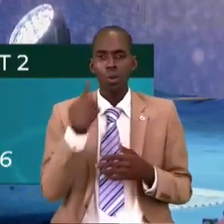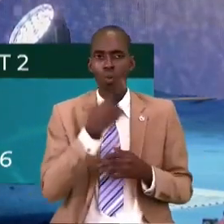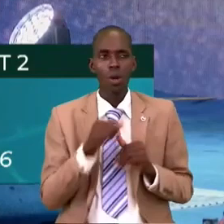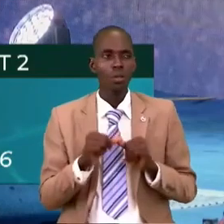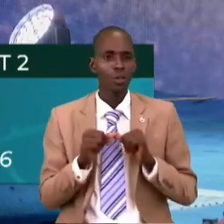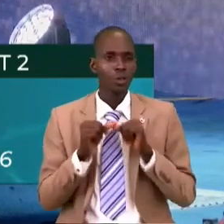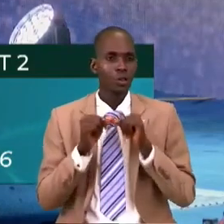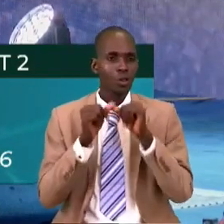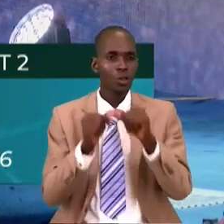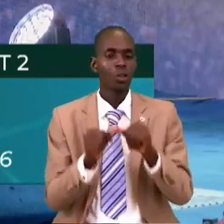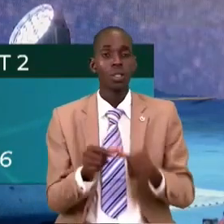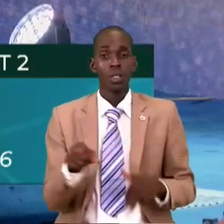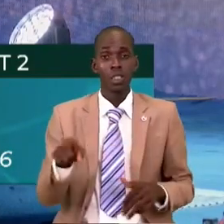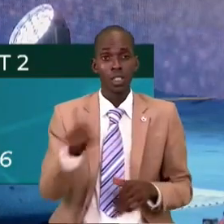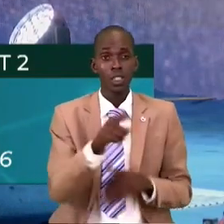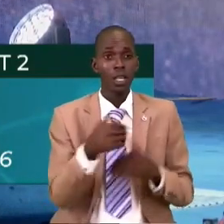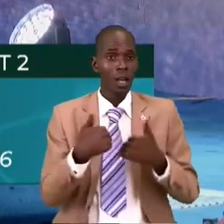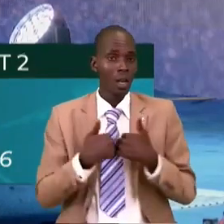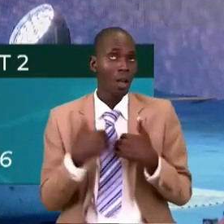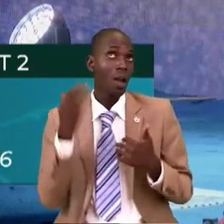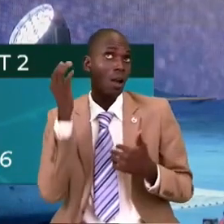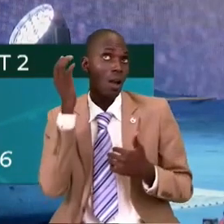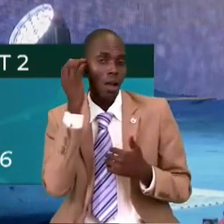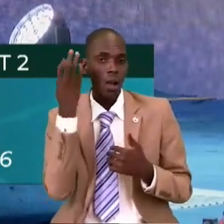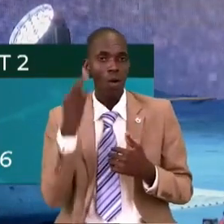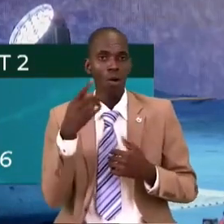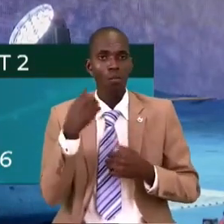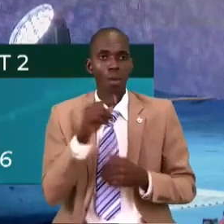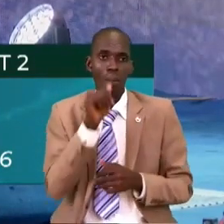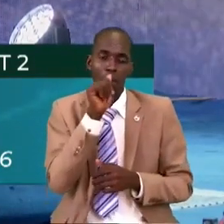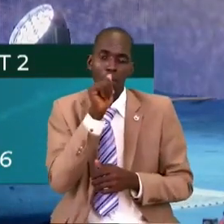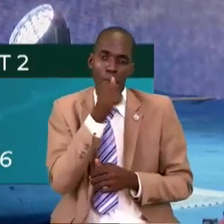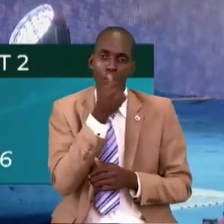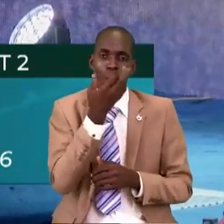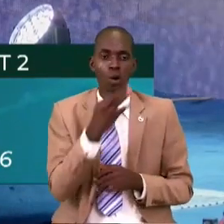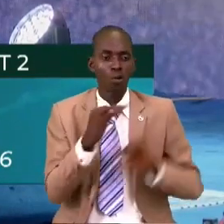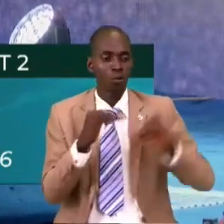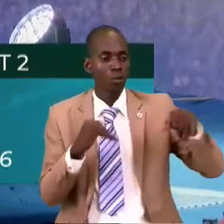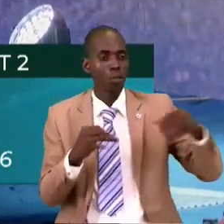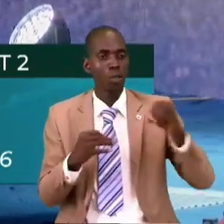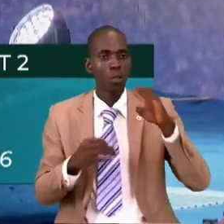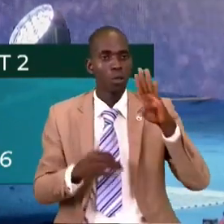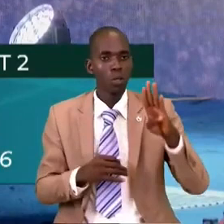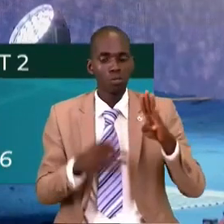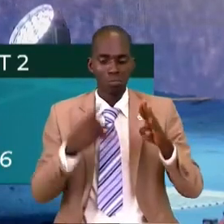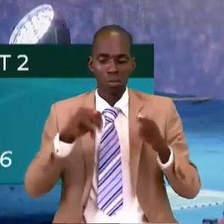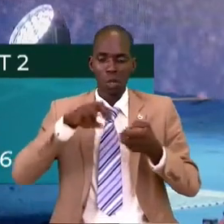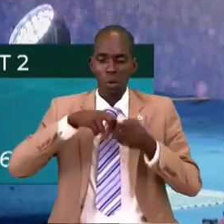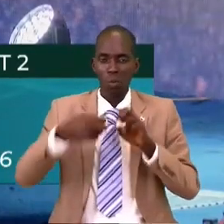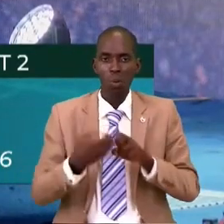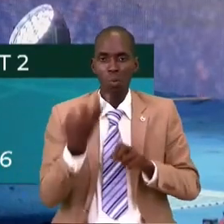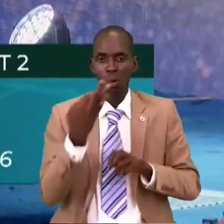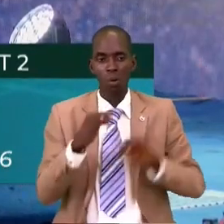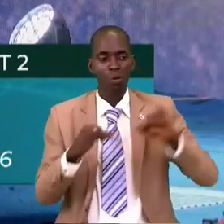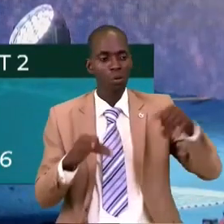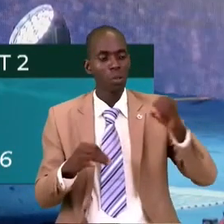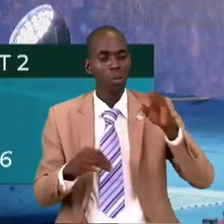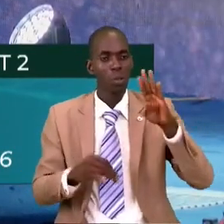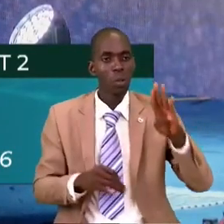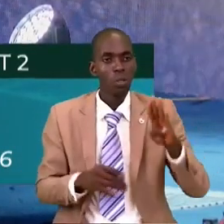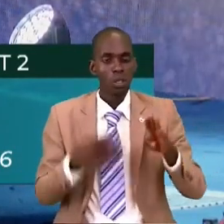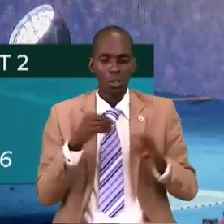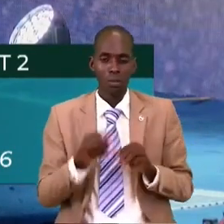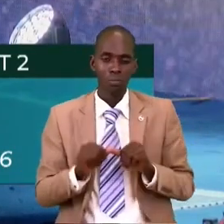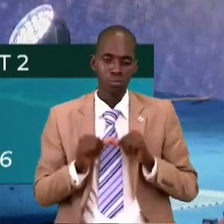of Job, of the perseverance of Job. You have heard what happened to Job, all the things that came